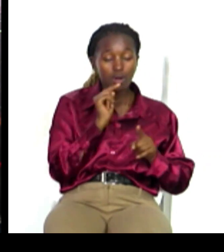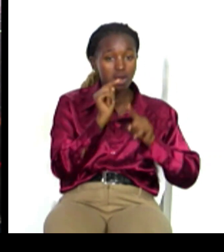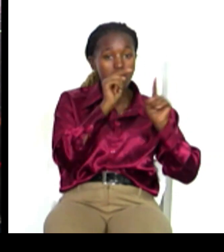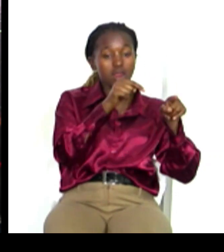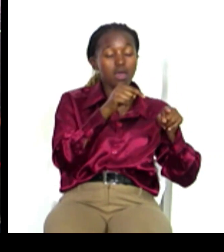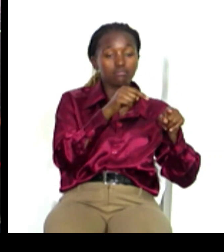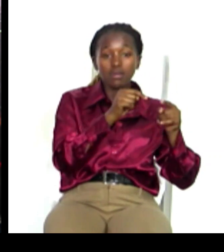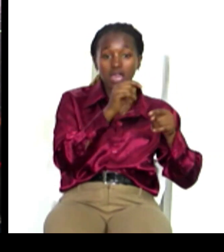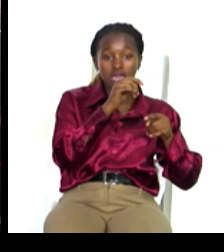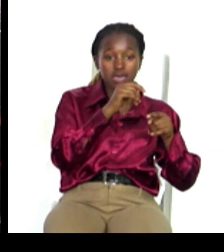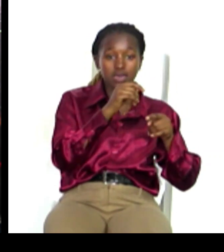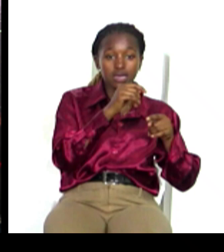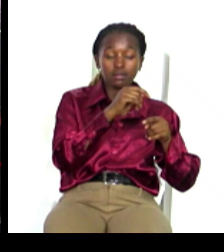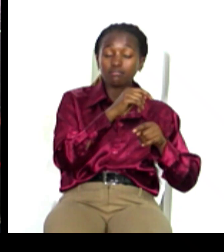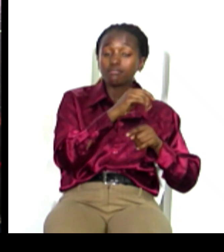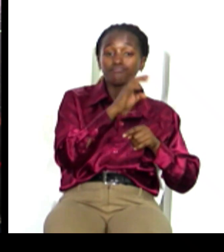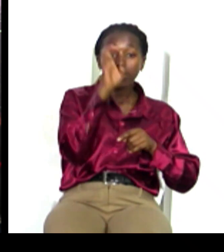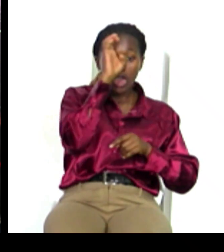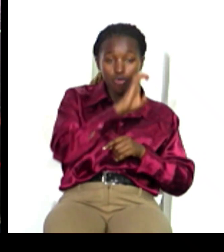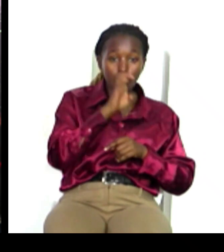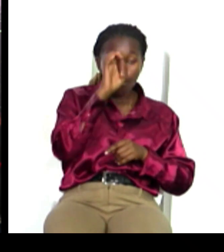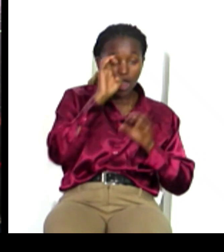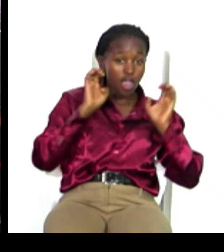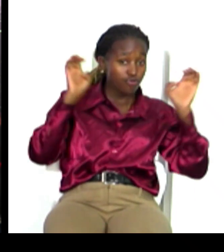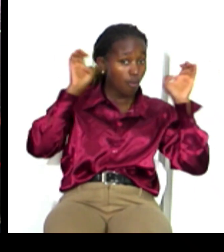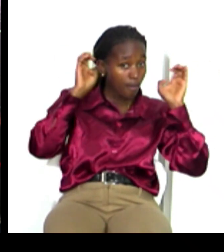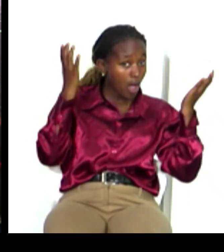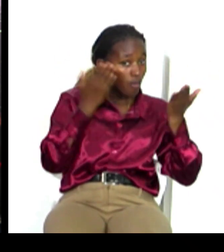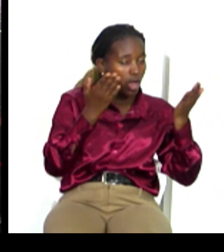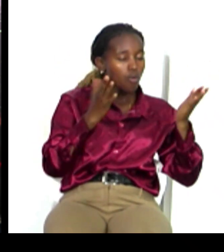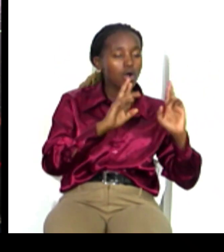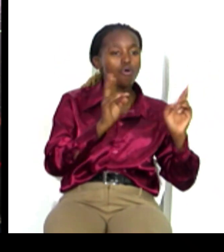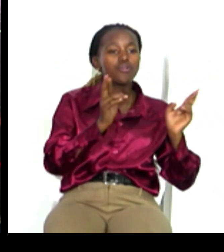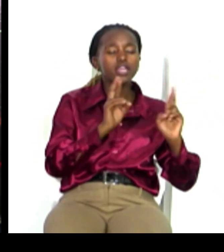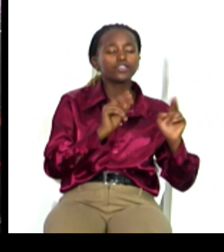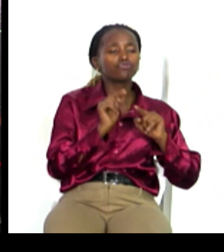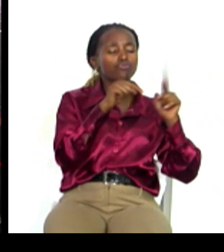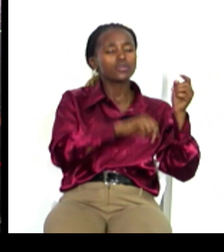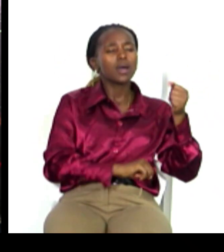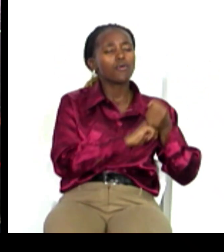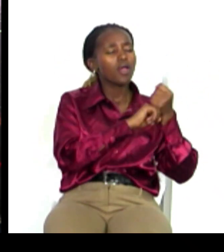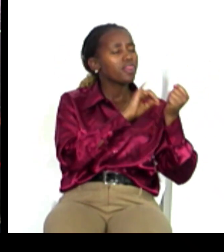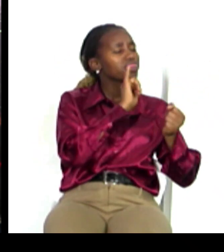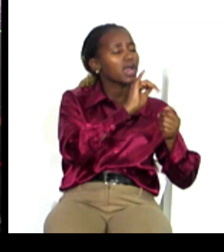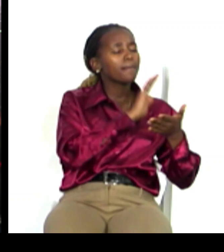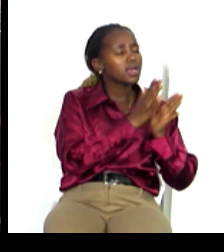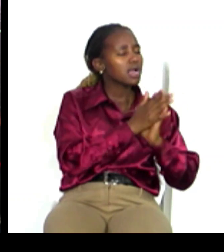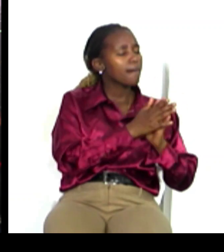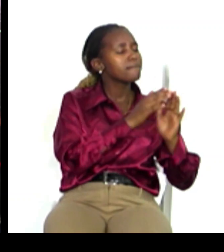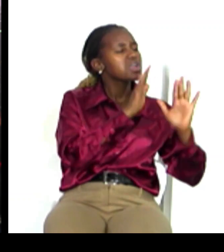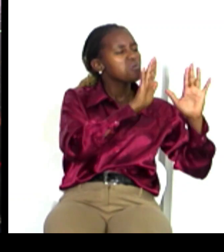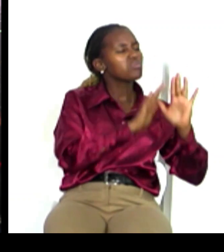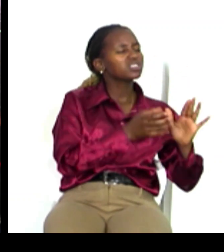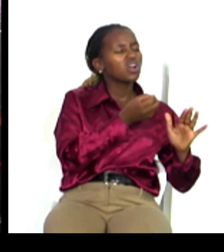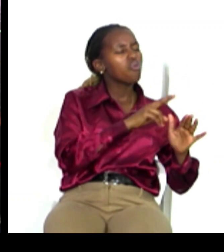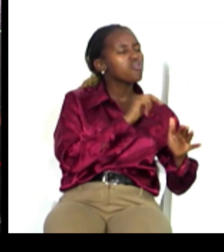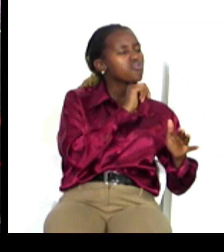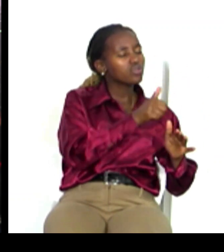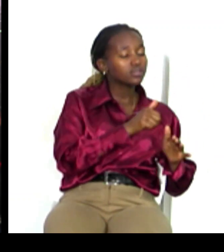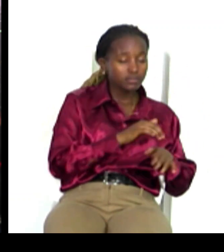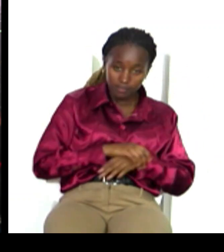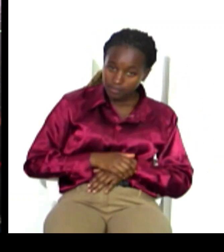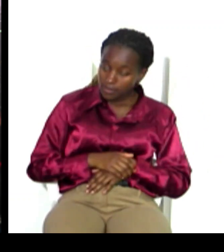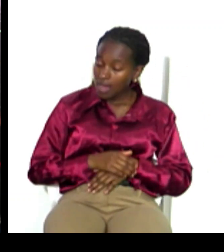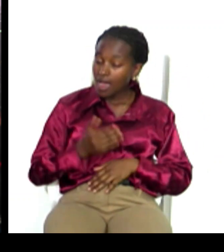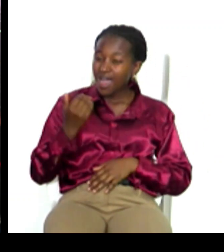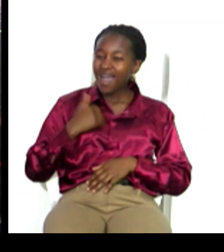weekend, Yeah. 15th and 16th. Yeah. Is it necessary to carry all this team? Is he going to succeed? It is not Ama ni necessary. kuungua? What I